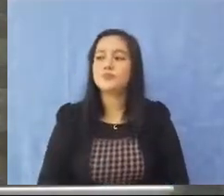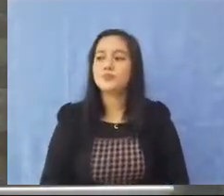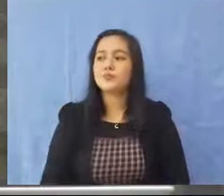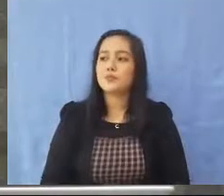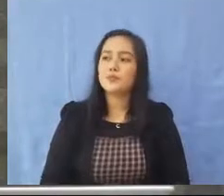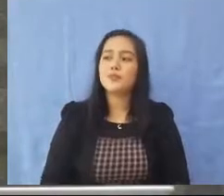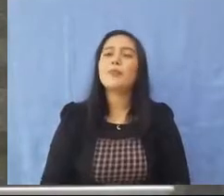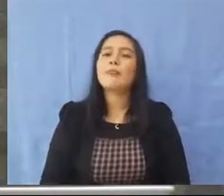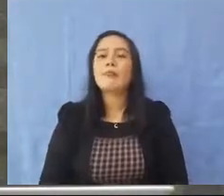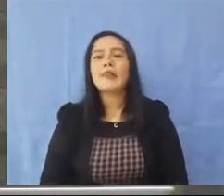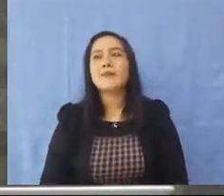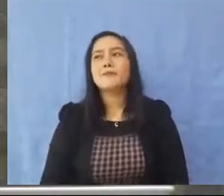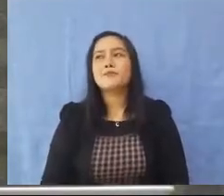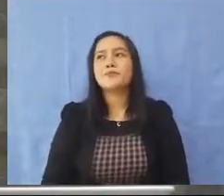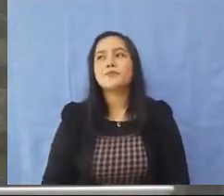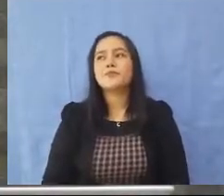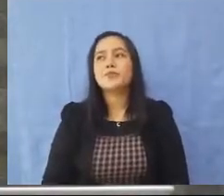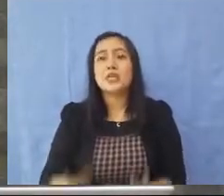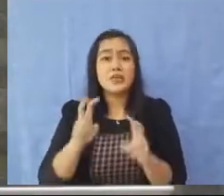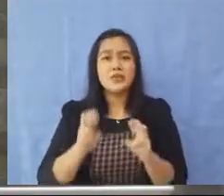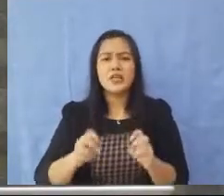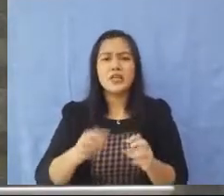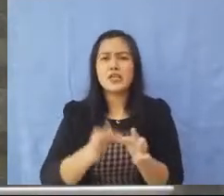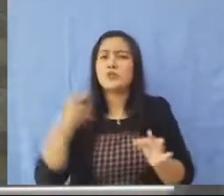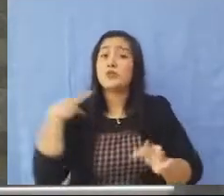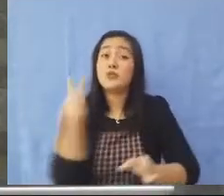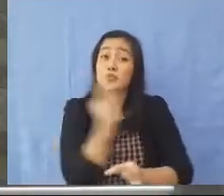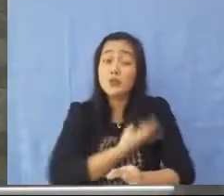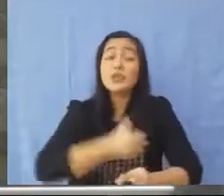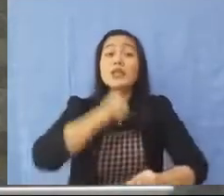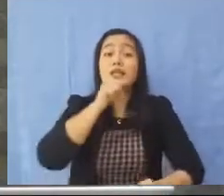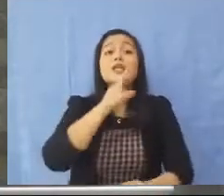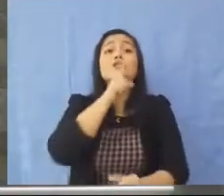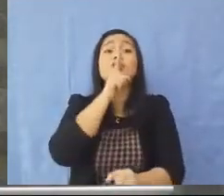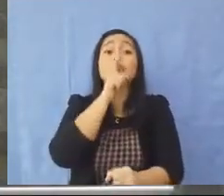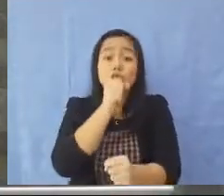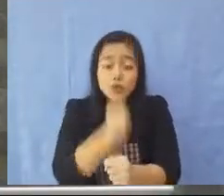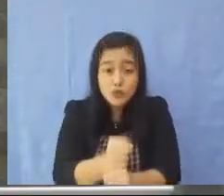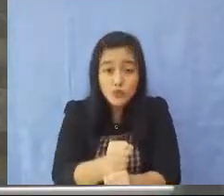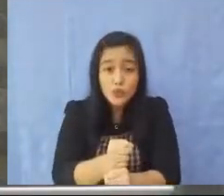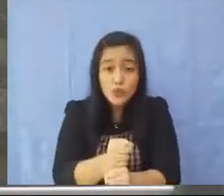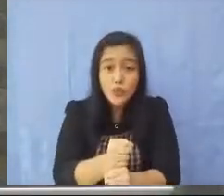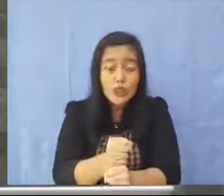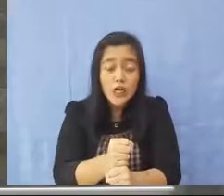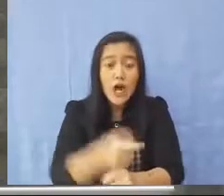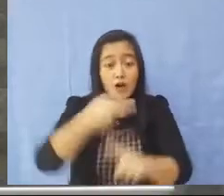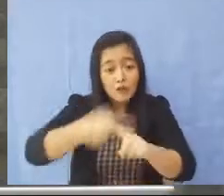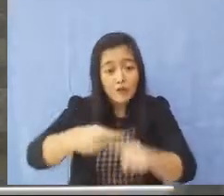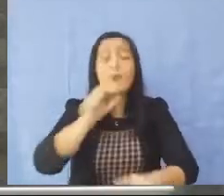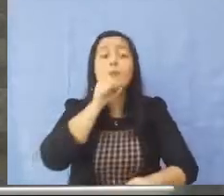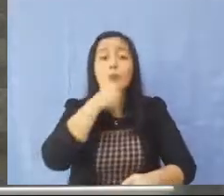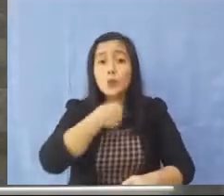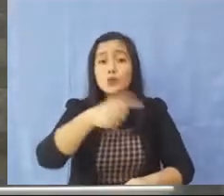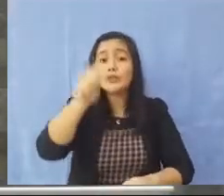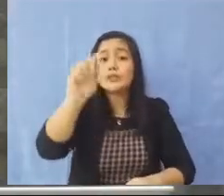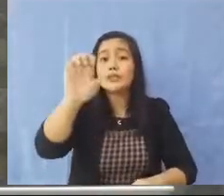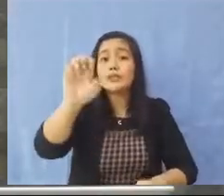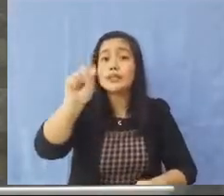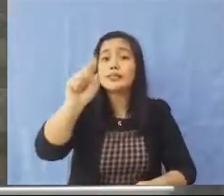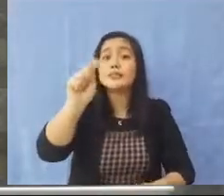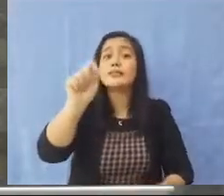Testament, pinatunayan ko po sa inyo in Luke chapter 24 verse 27 that the Lord Jesus Christ and even the